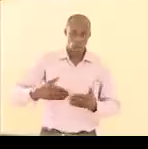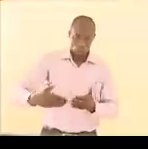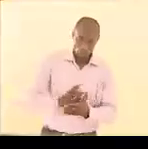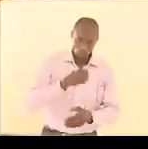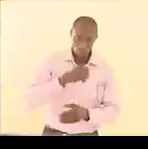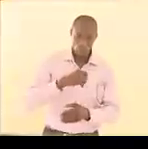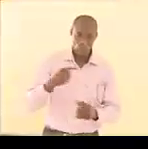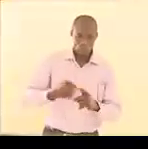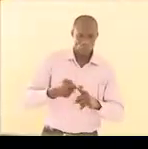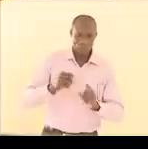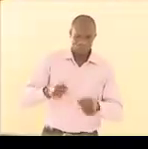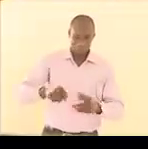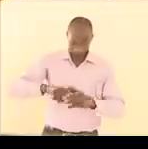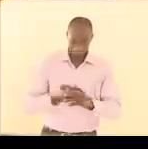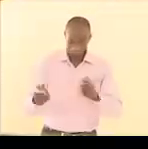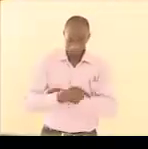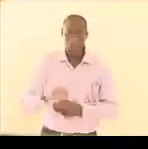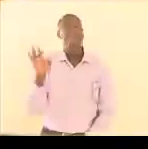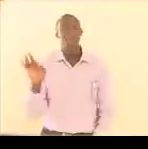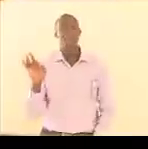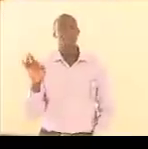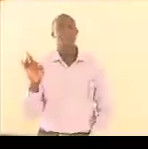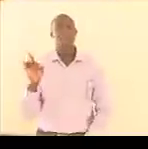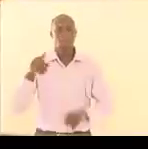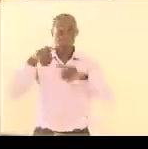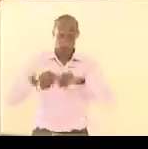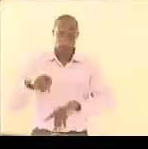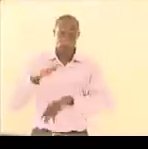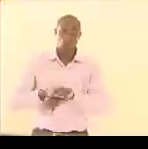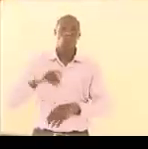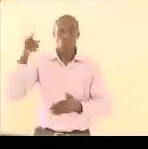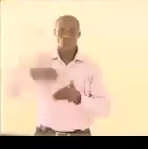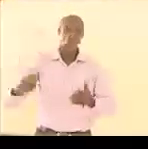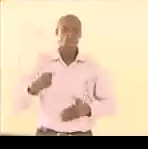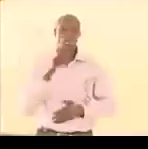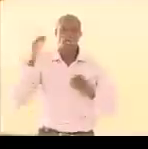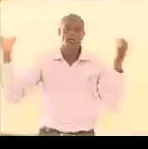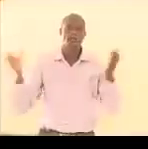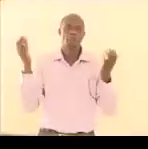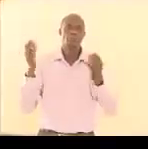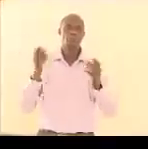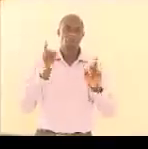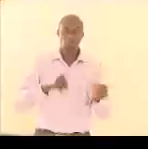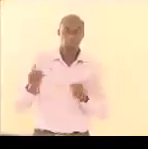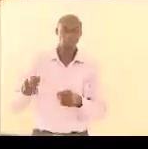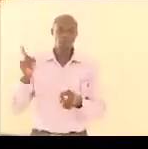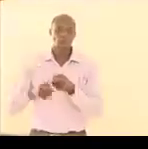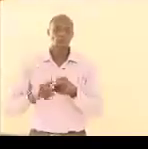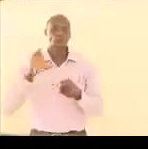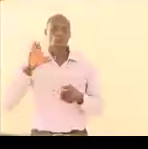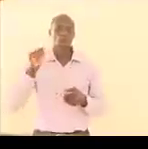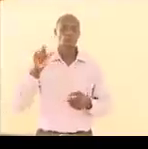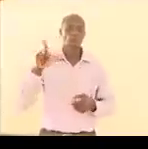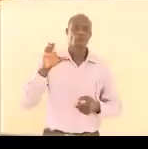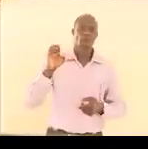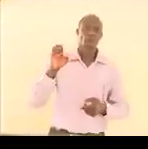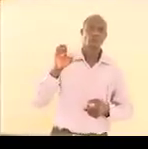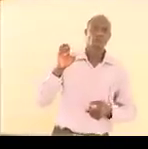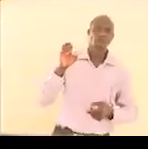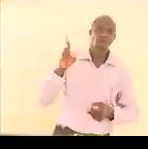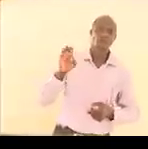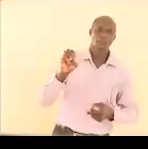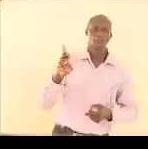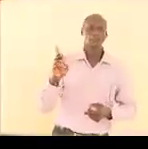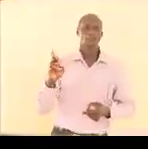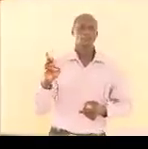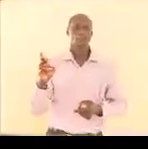today, 8, right? Depending on what you are celebrating. First is according to a particular calendar.